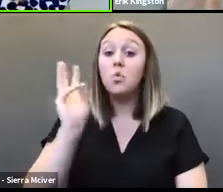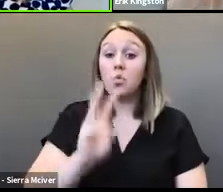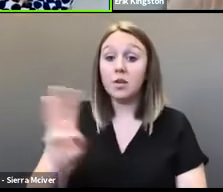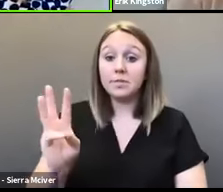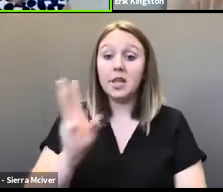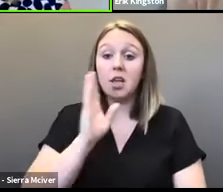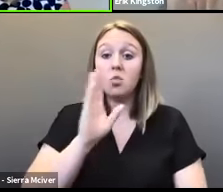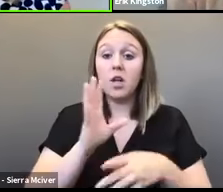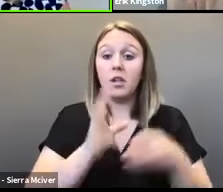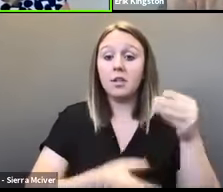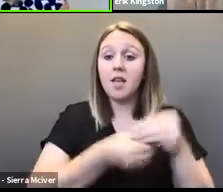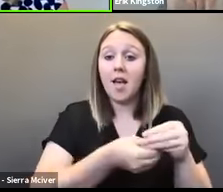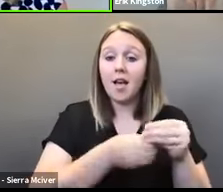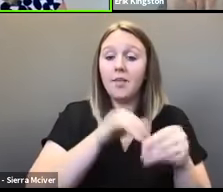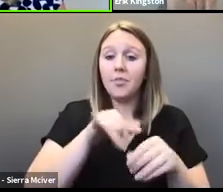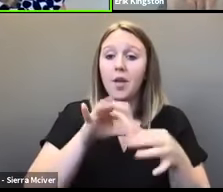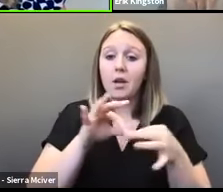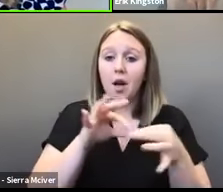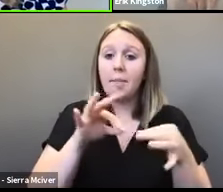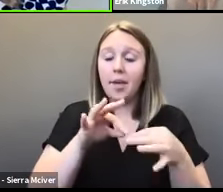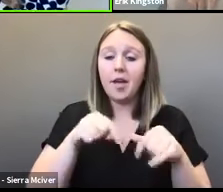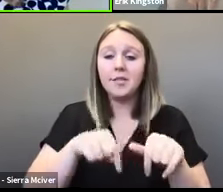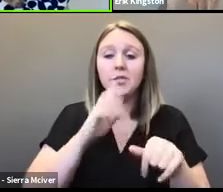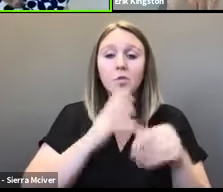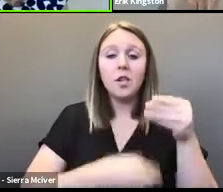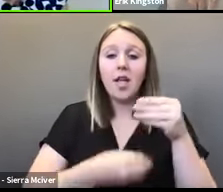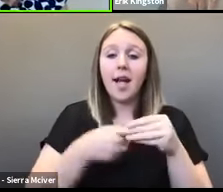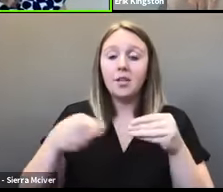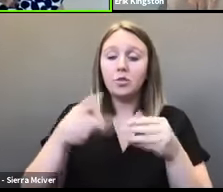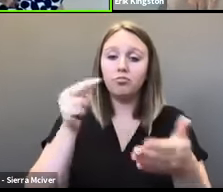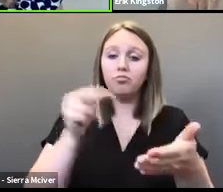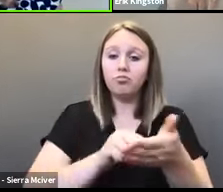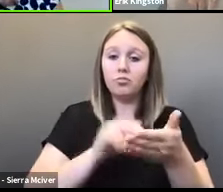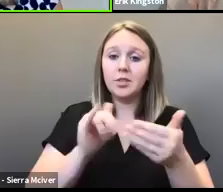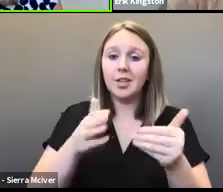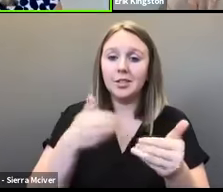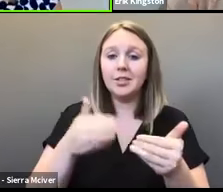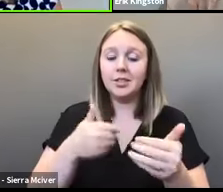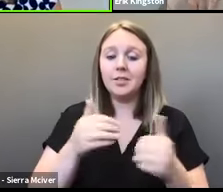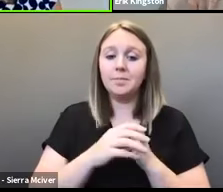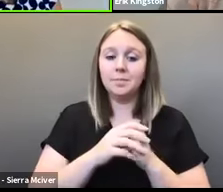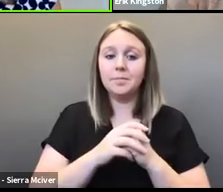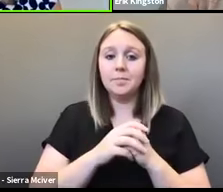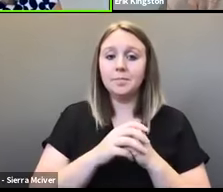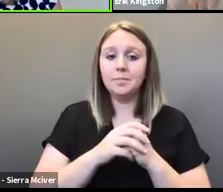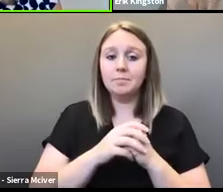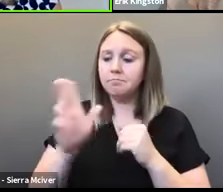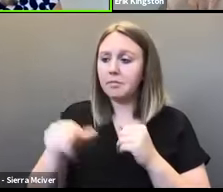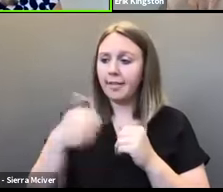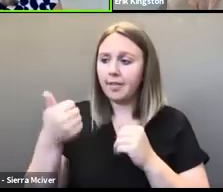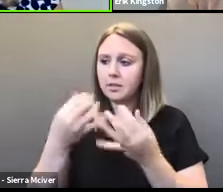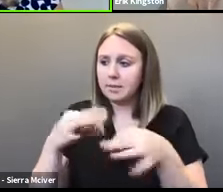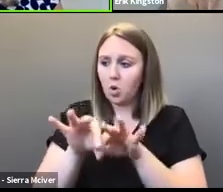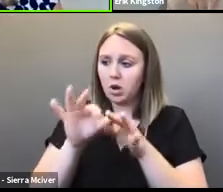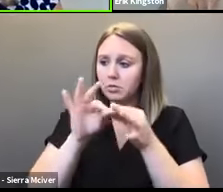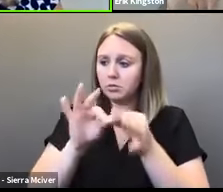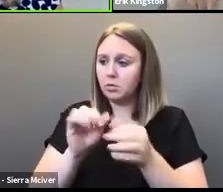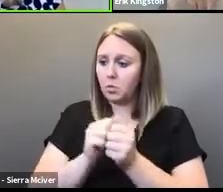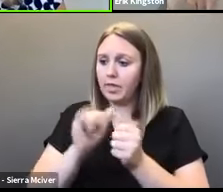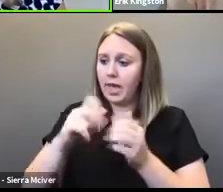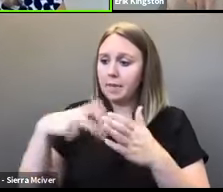in, in the comments here for you guys. And, um, you'll have access to that. Is there anything else important to know about that